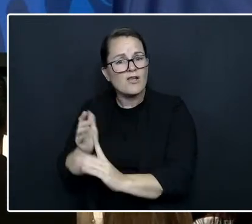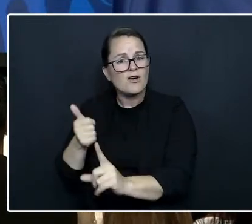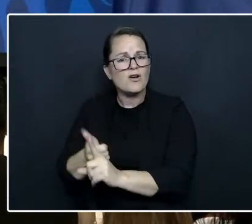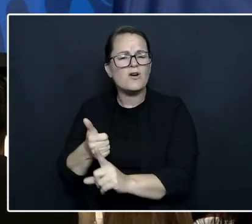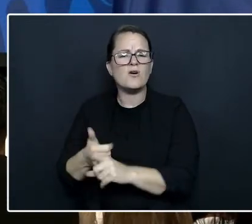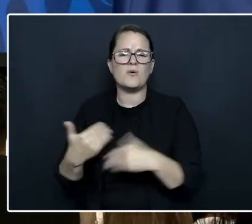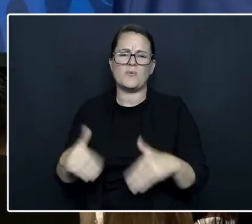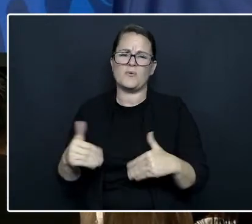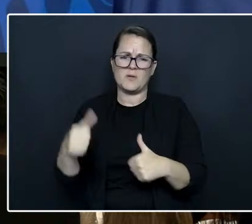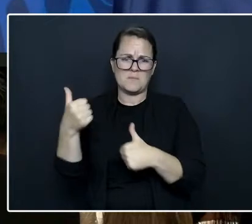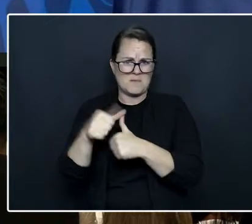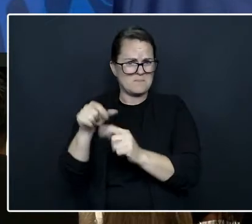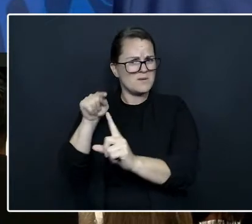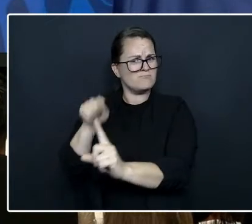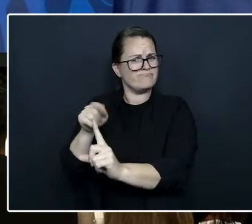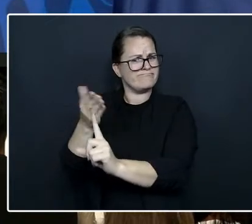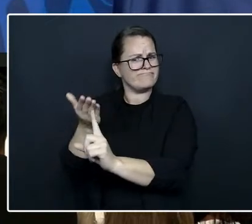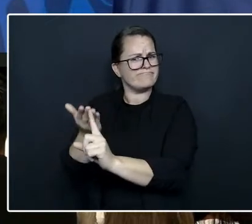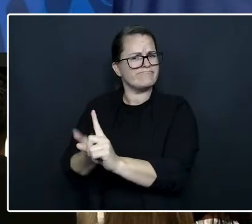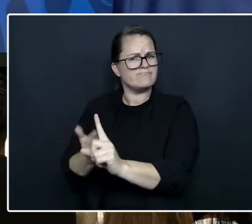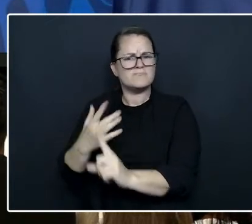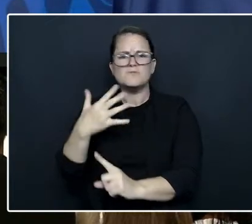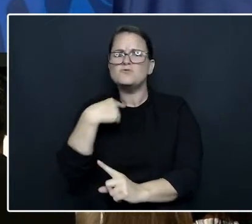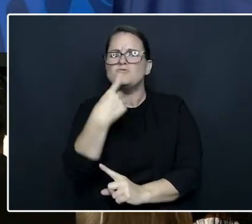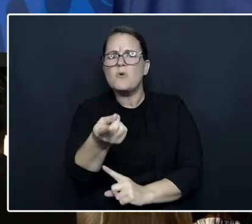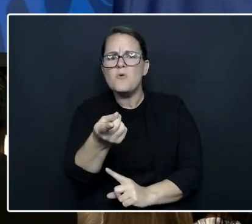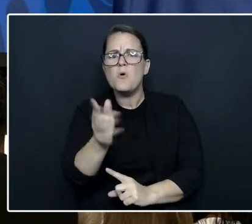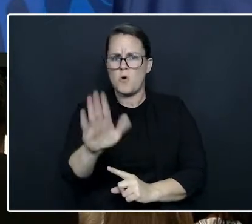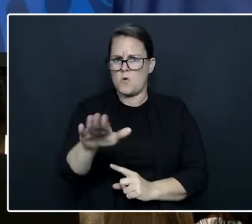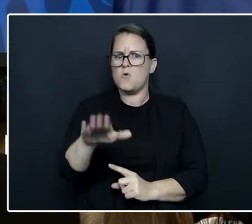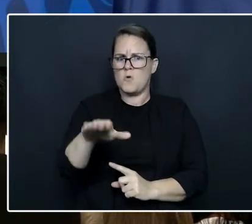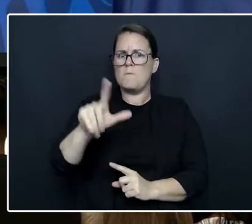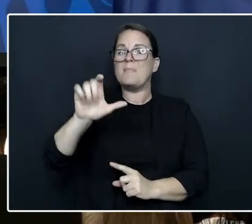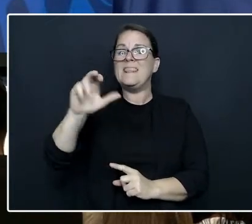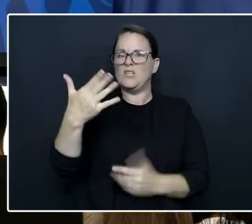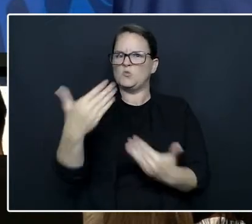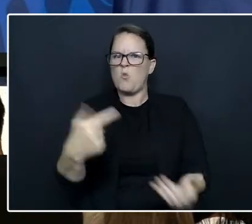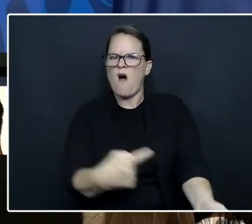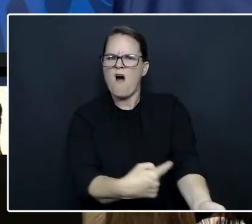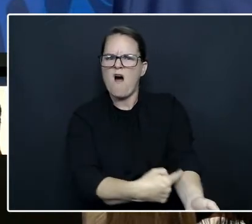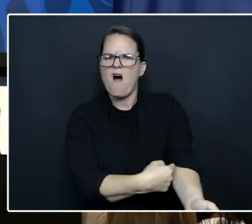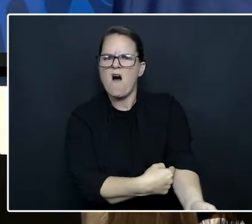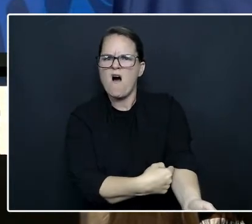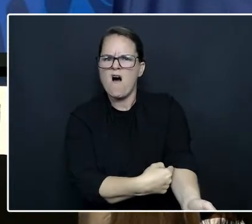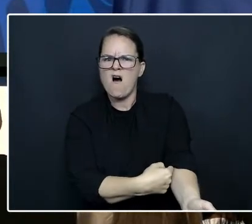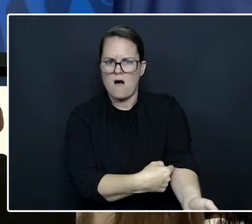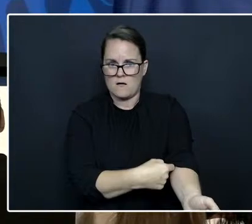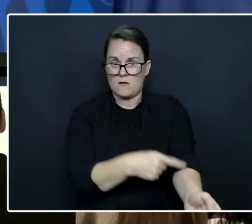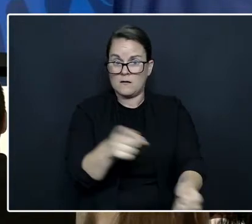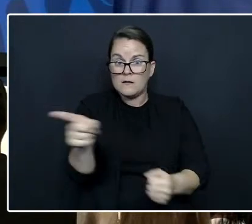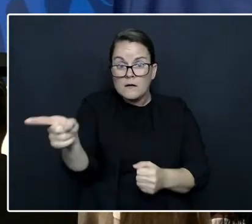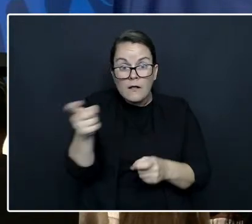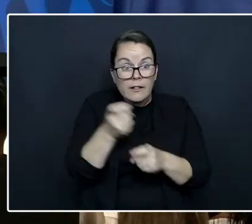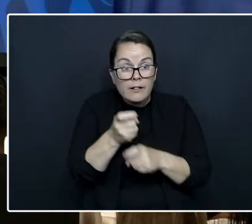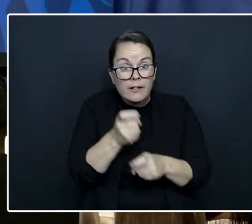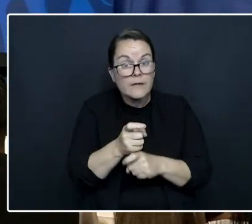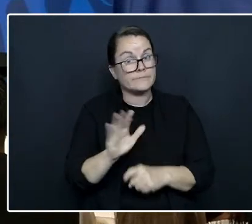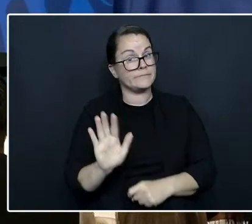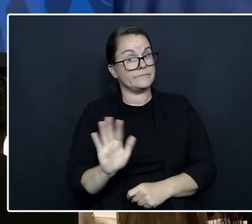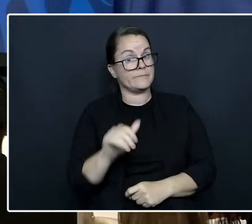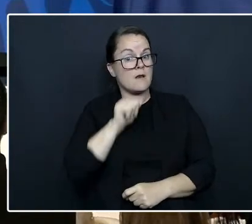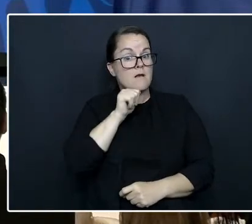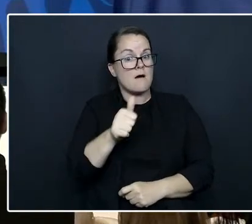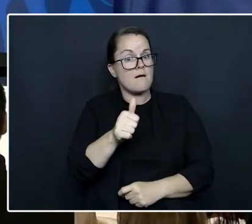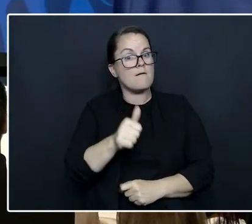told us to inject bleach during COVID. He wasn't joking. He's trash,